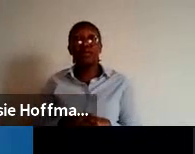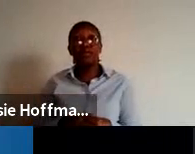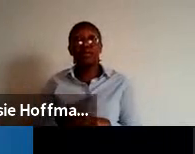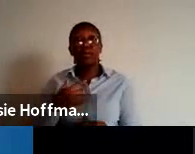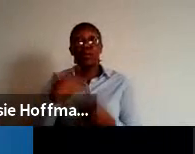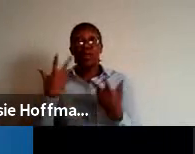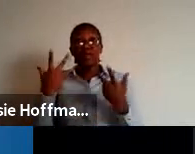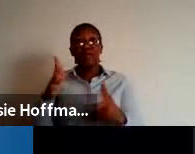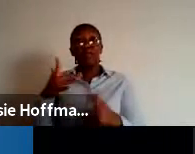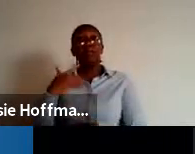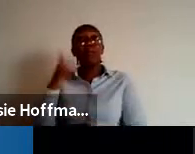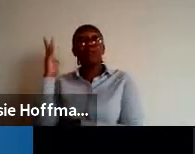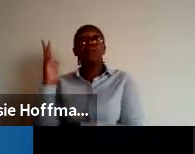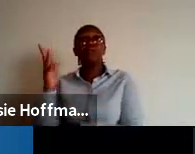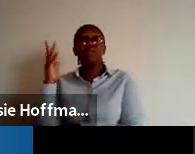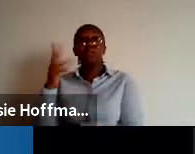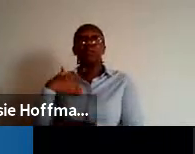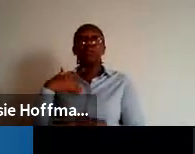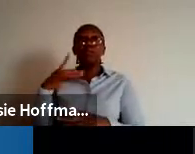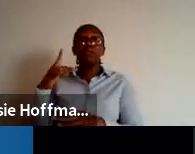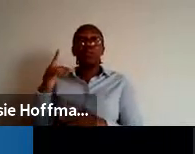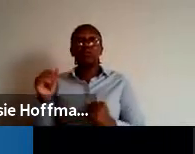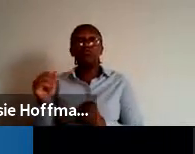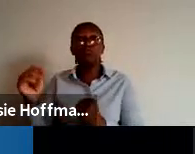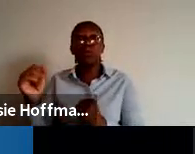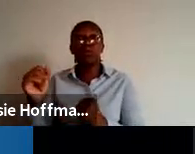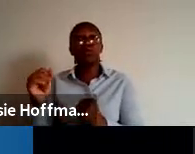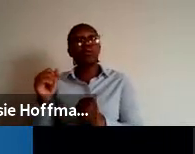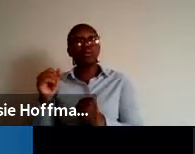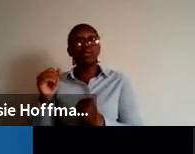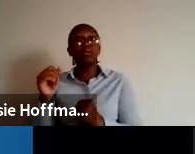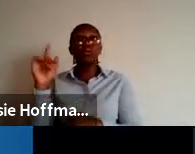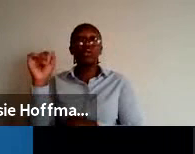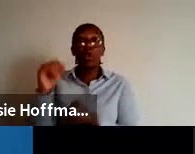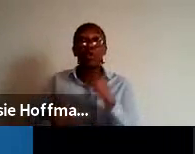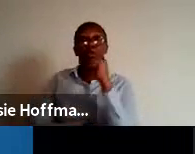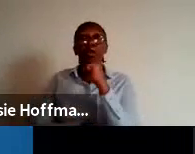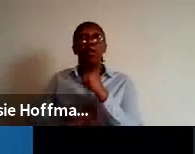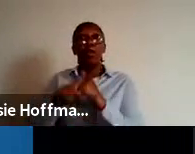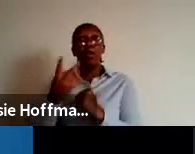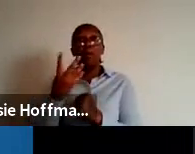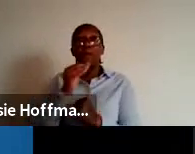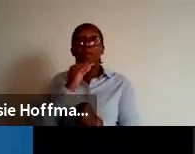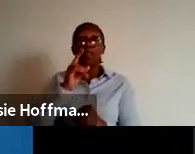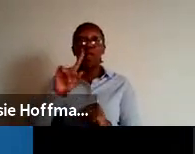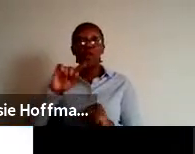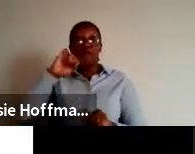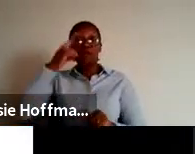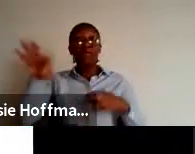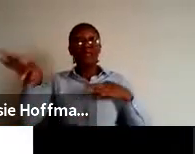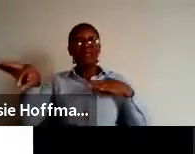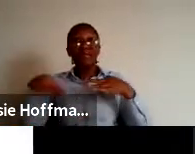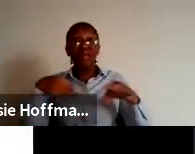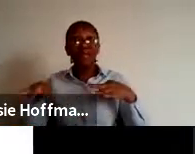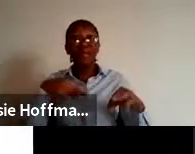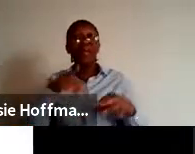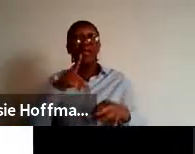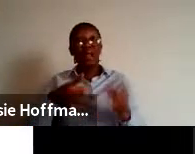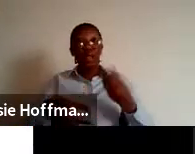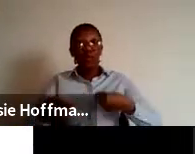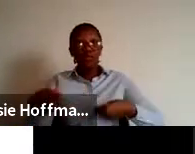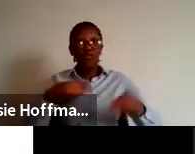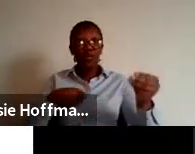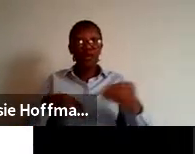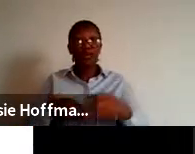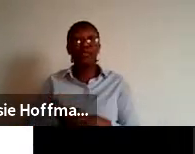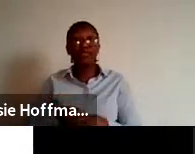my presentation in a way that it will first talk to illicit trade, its manifestations and implications